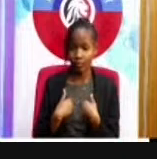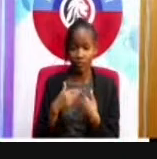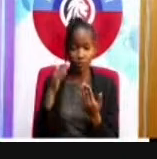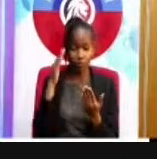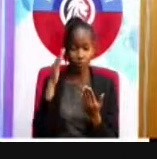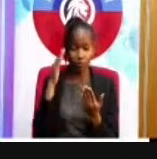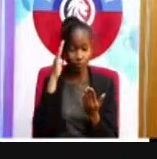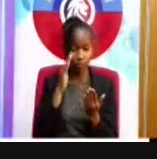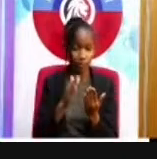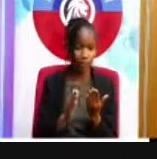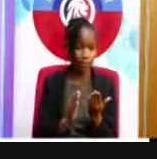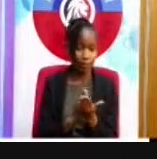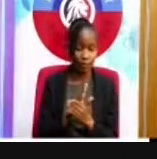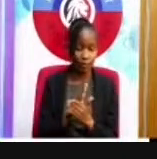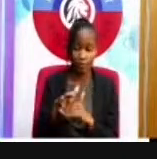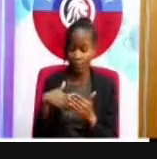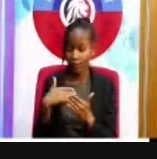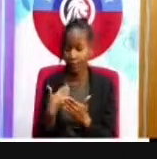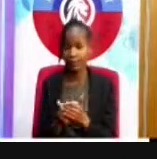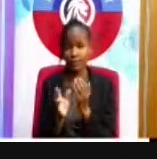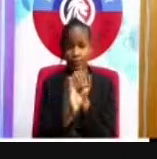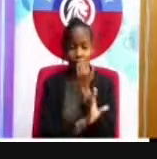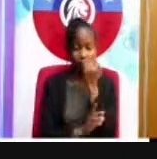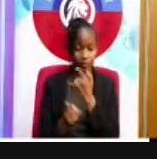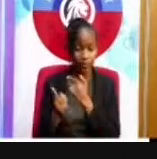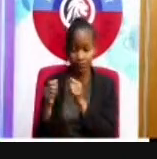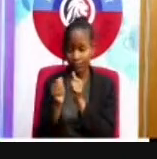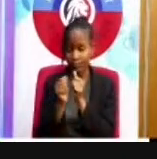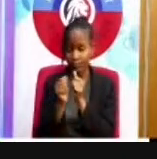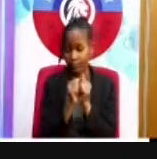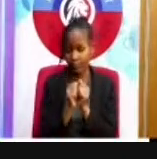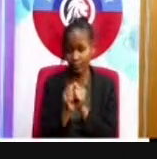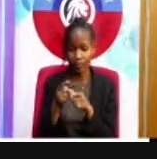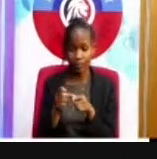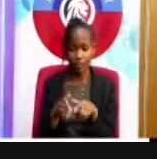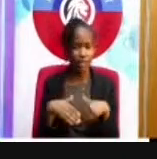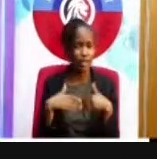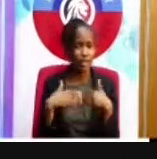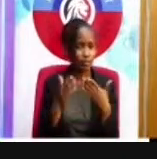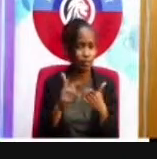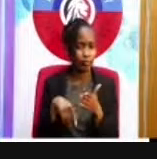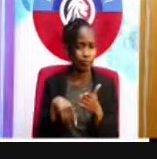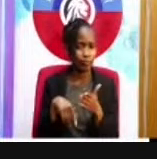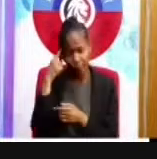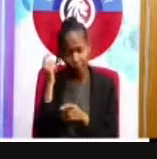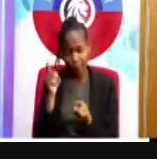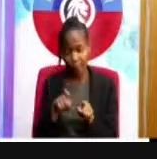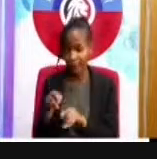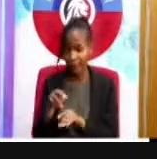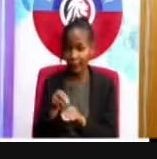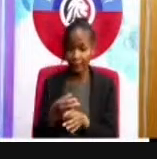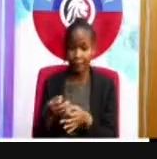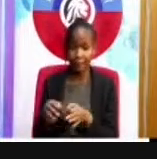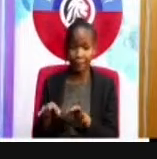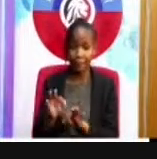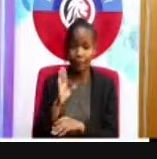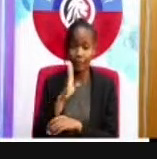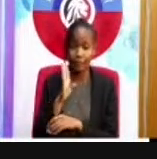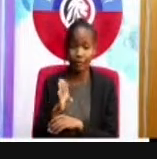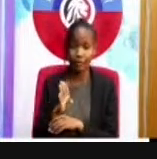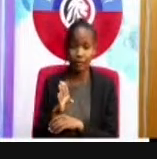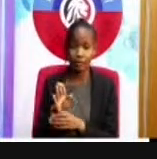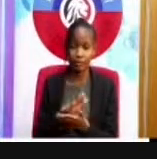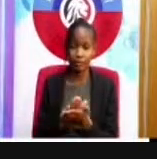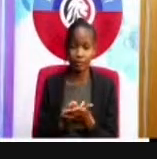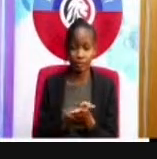the parties can come together and give their inputs. Of course, National Treasury would, on the basis of a number of other factors,